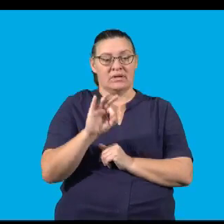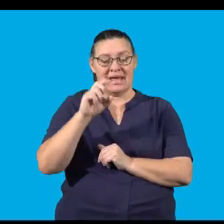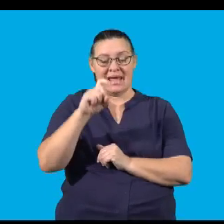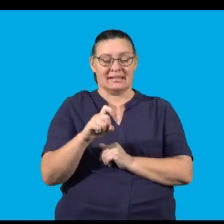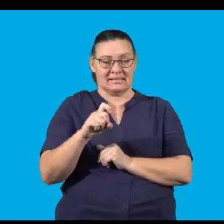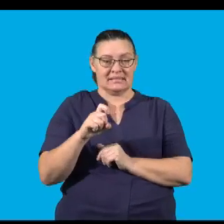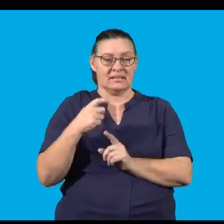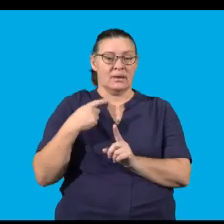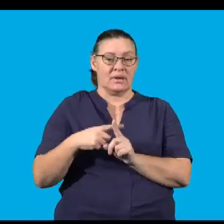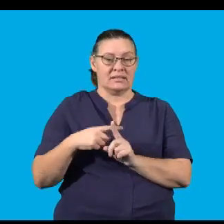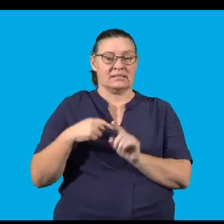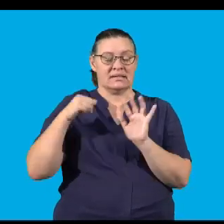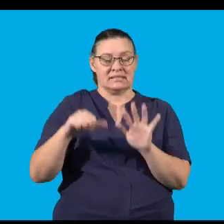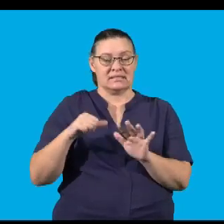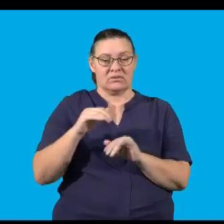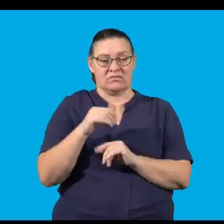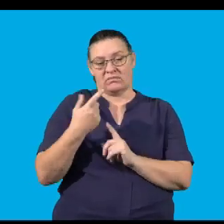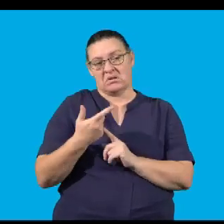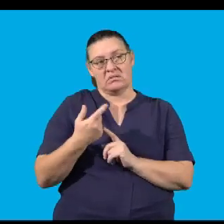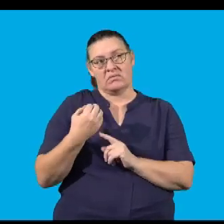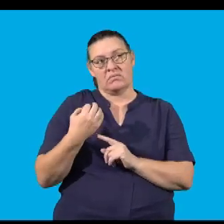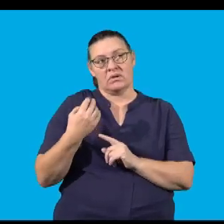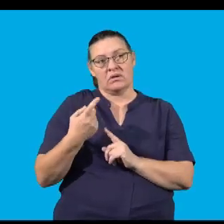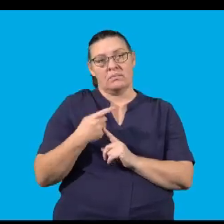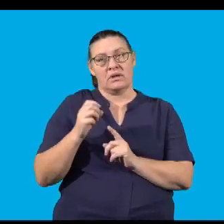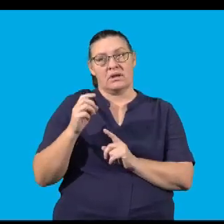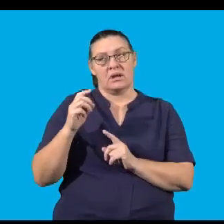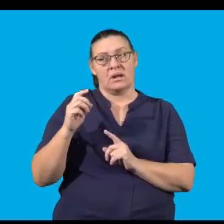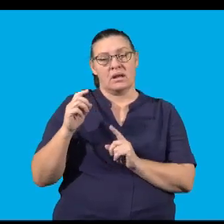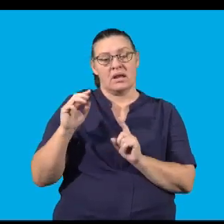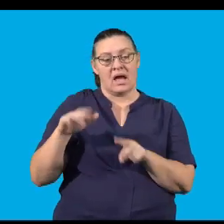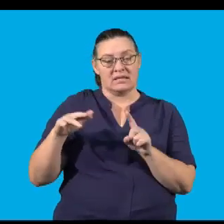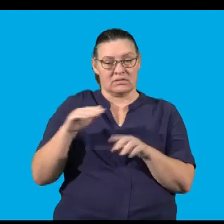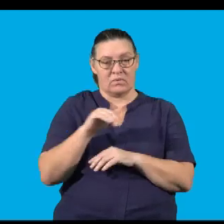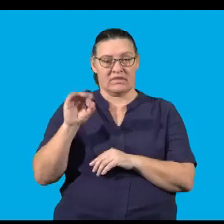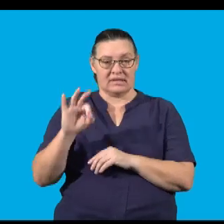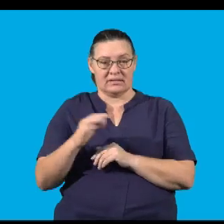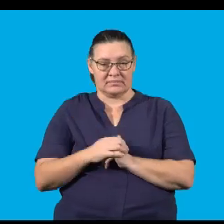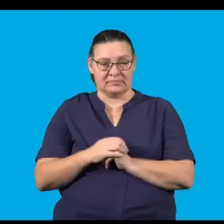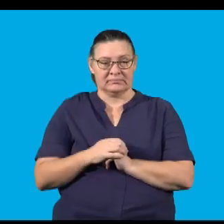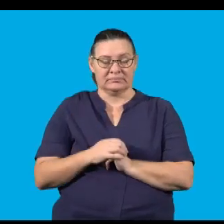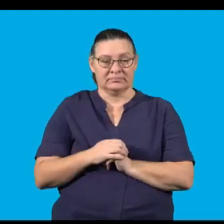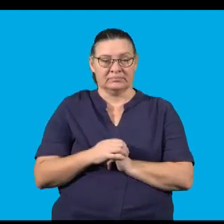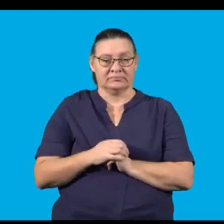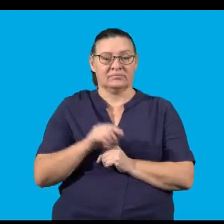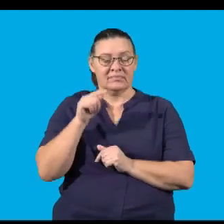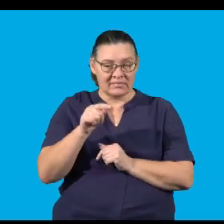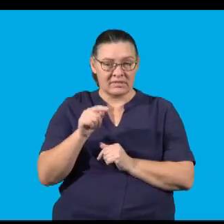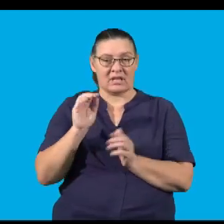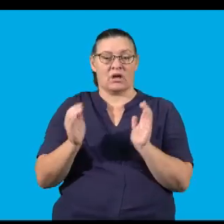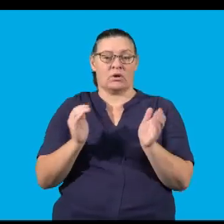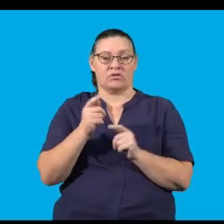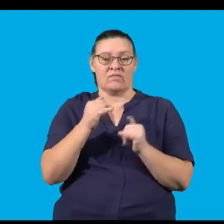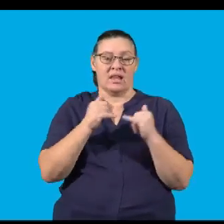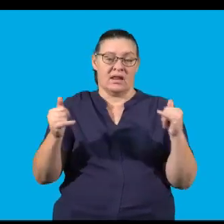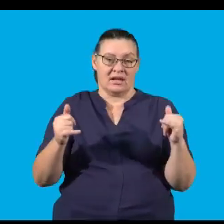4/3x plus 16/3 plus 1 is going to be 19/3. Okay, and that's the equation of